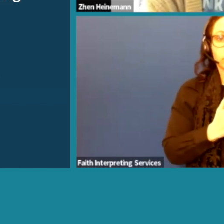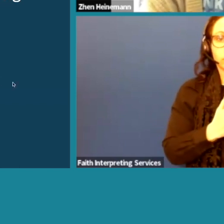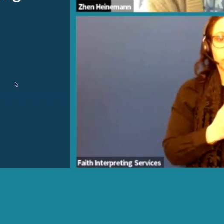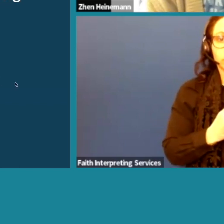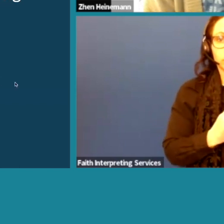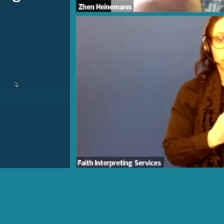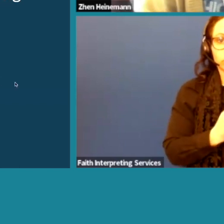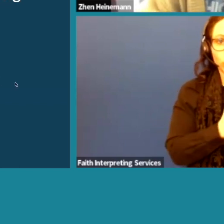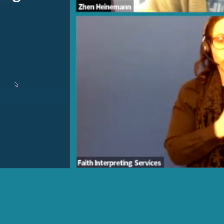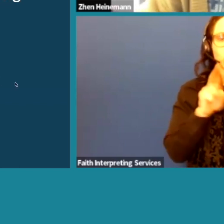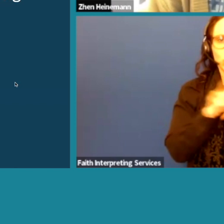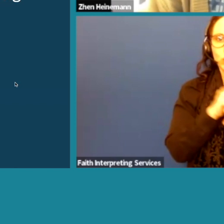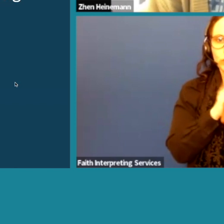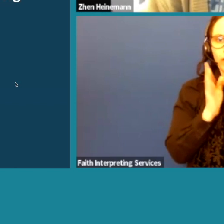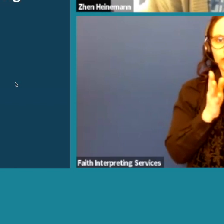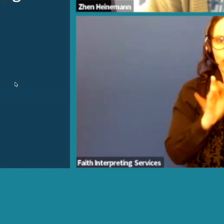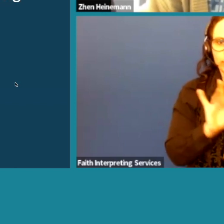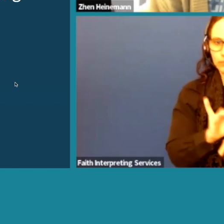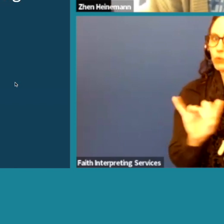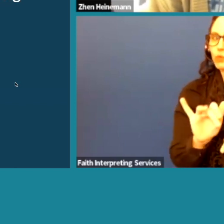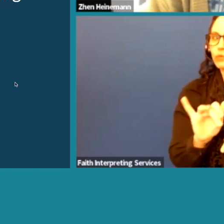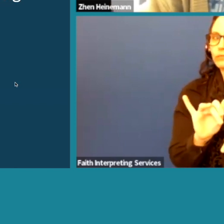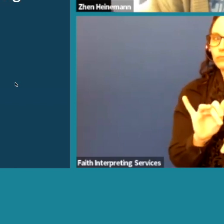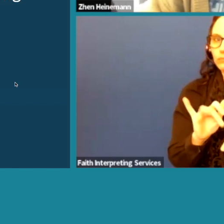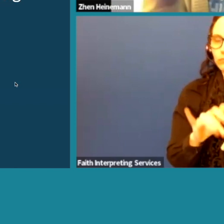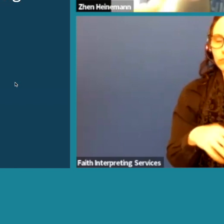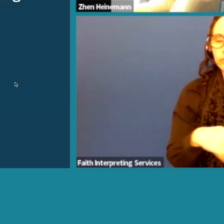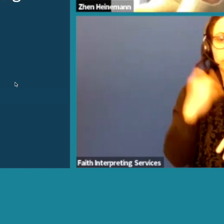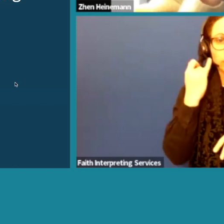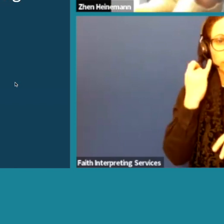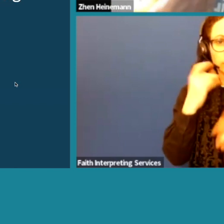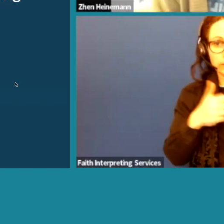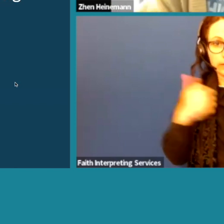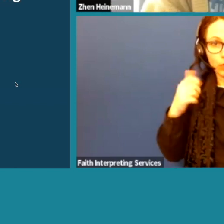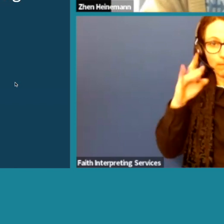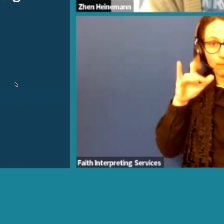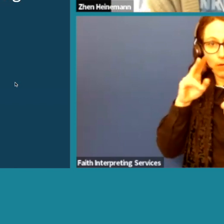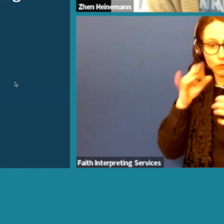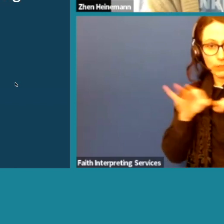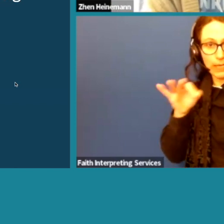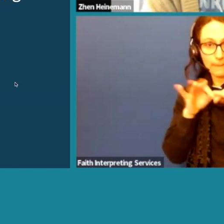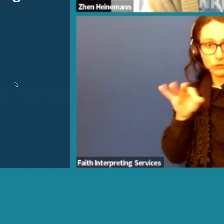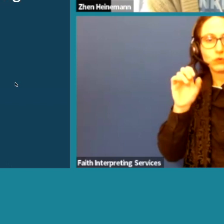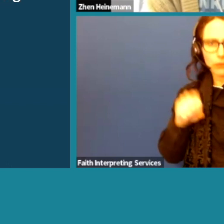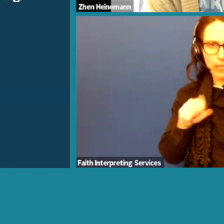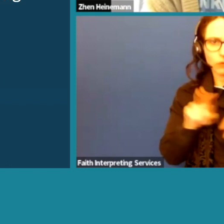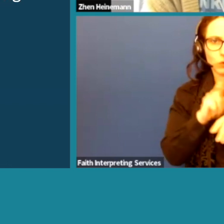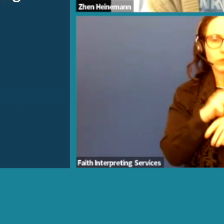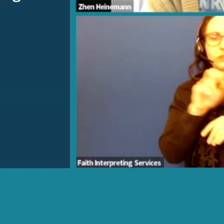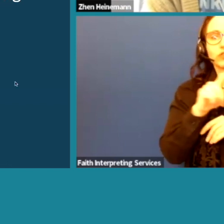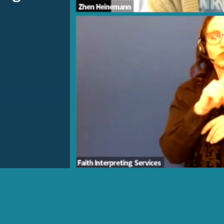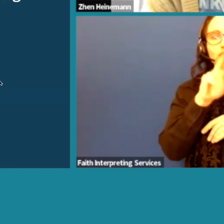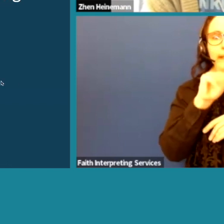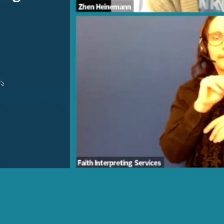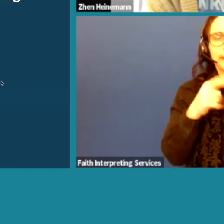to do that. And if you'd like to view your captions in a separate browser, you can do so using the stream text link